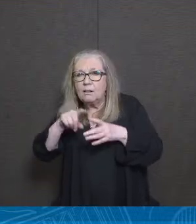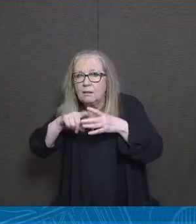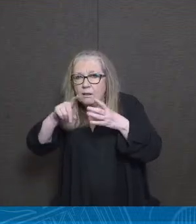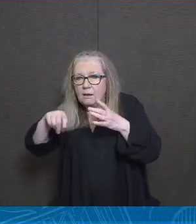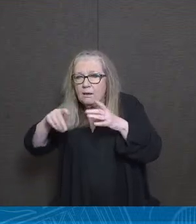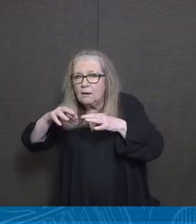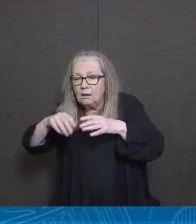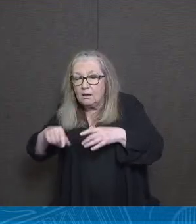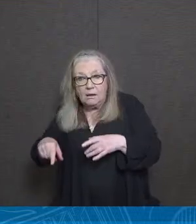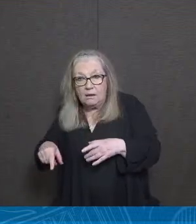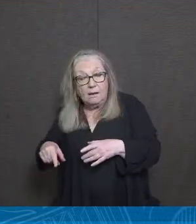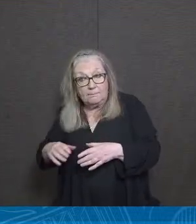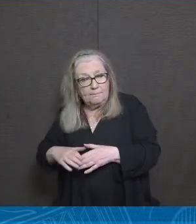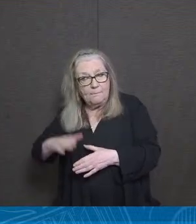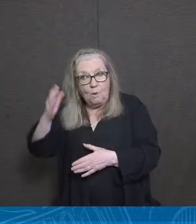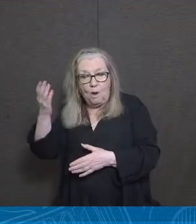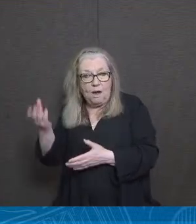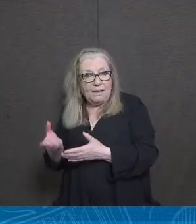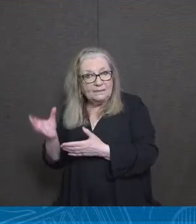very huge